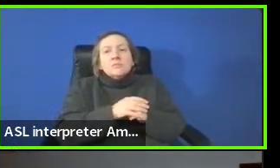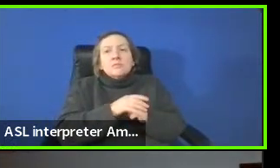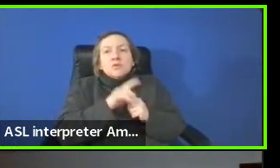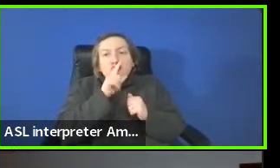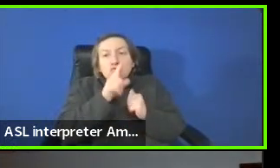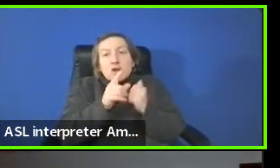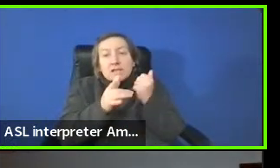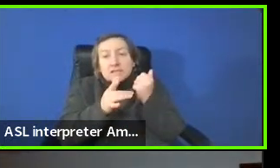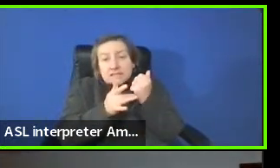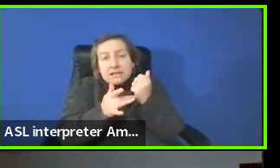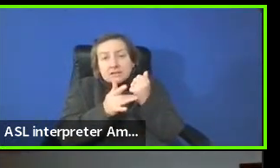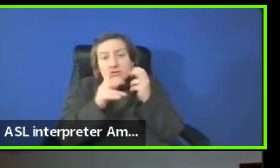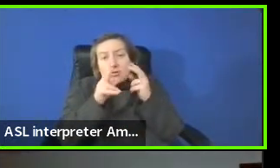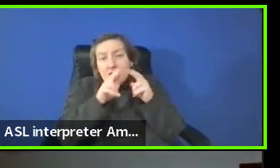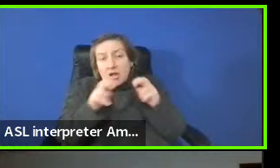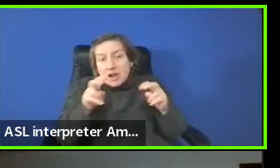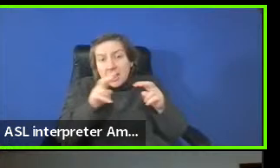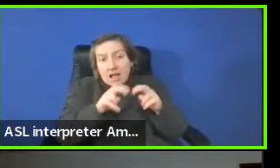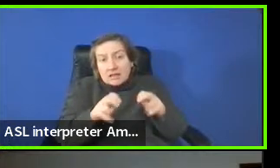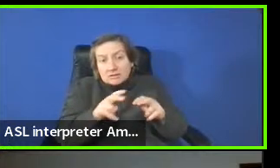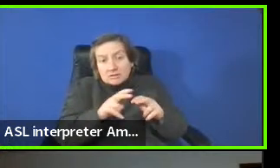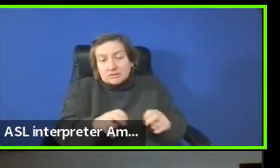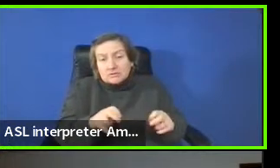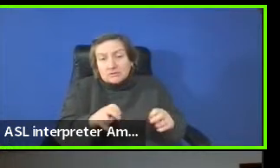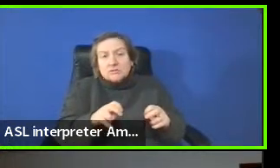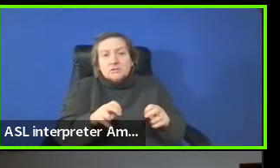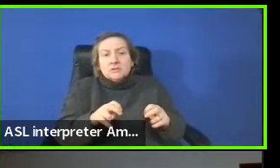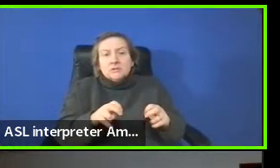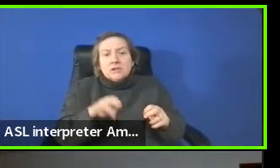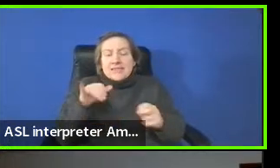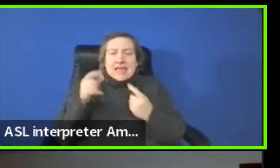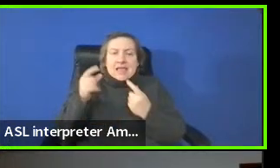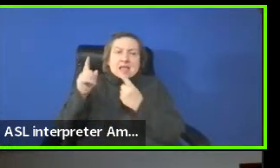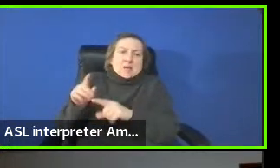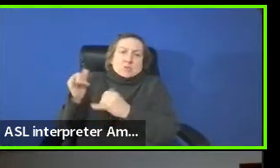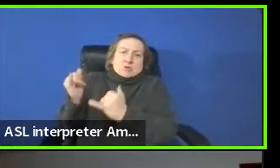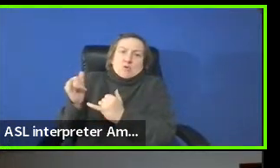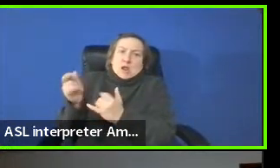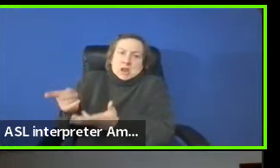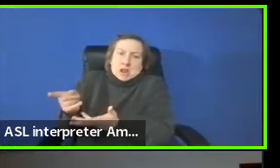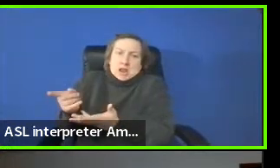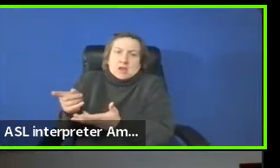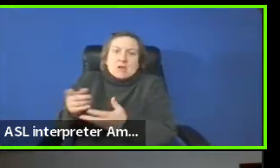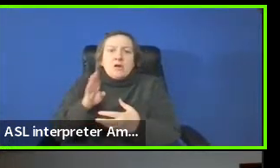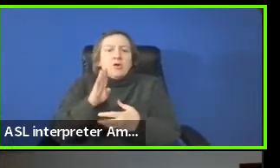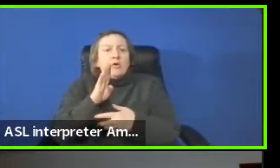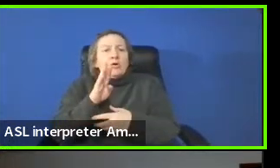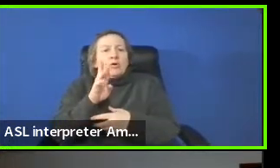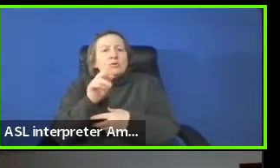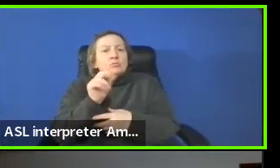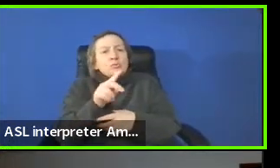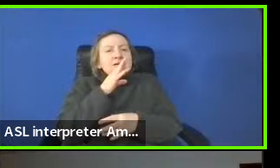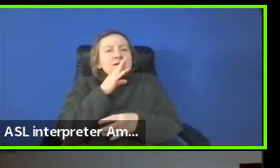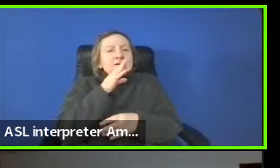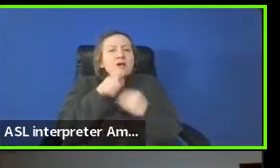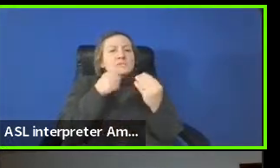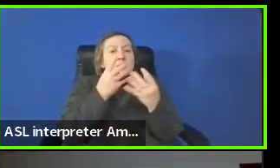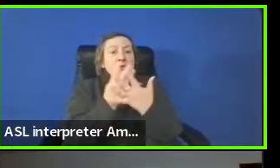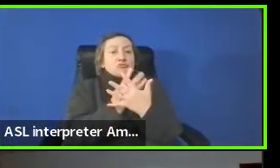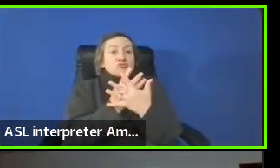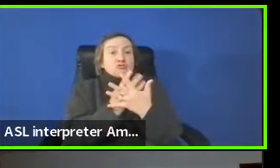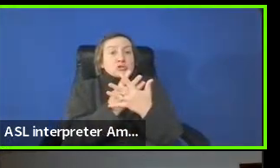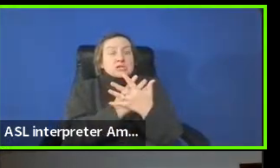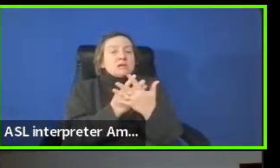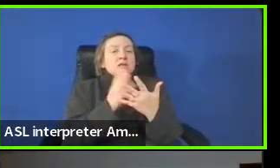technical analysis is happening now. And when Brad talks about screening, they will